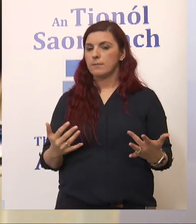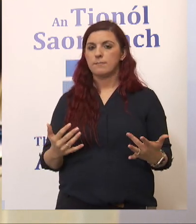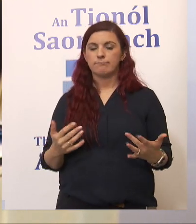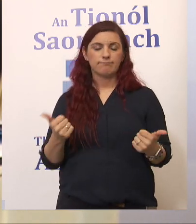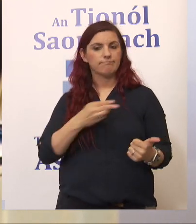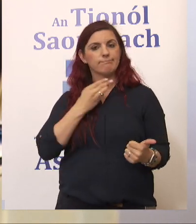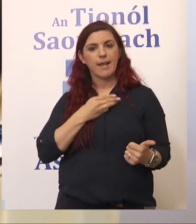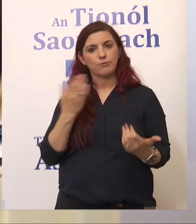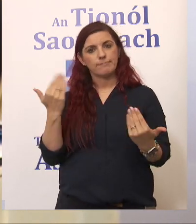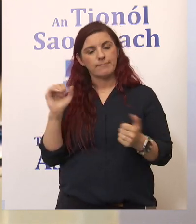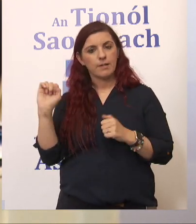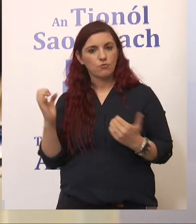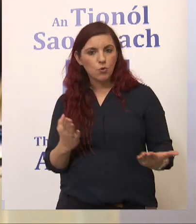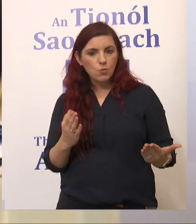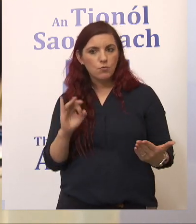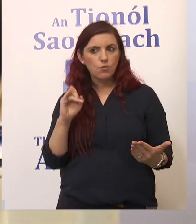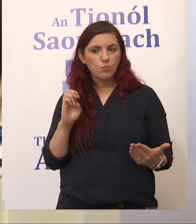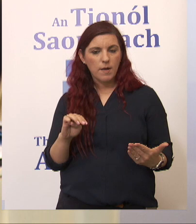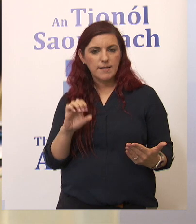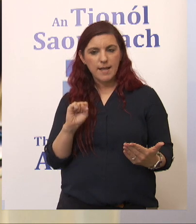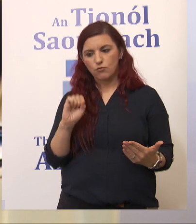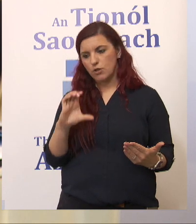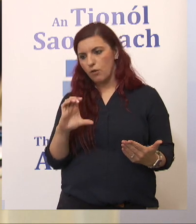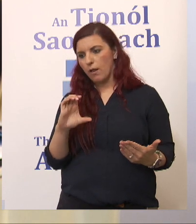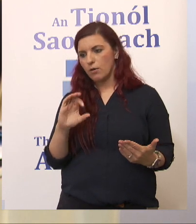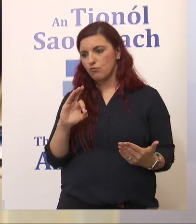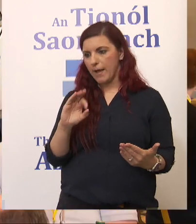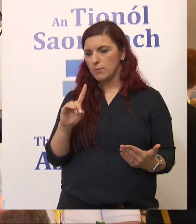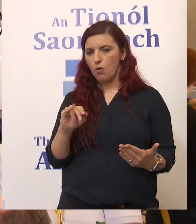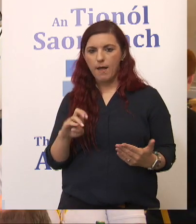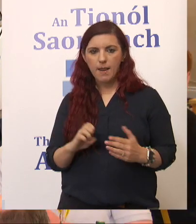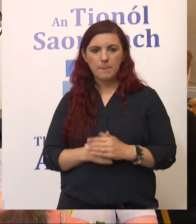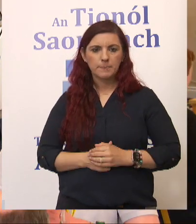me great pleasure, and please give a warm welcome to Secretary General Graham Doyle.